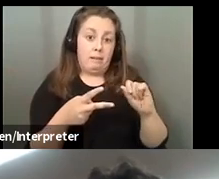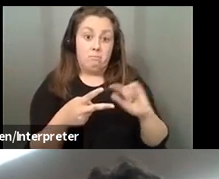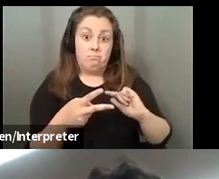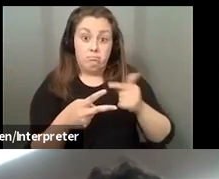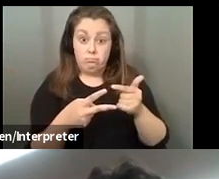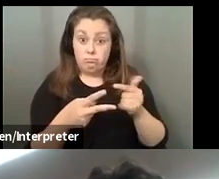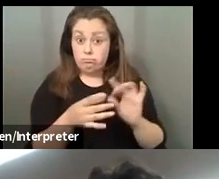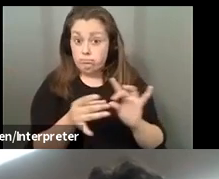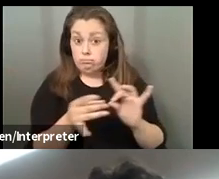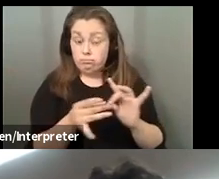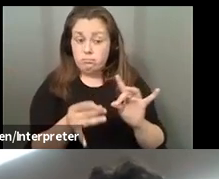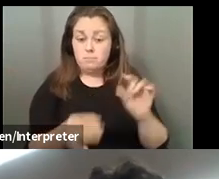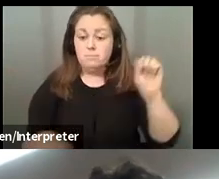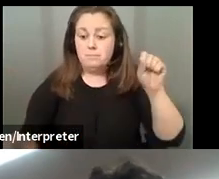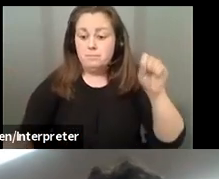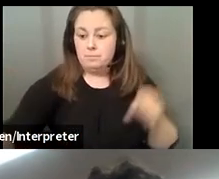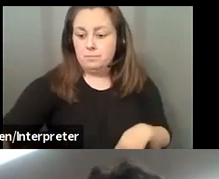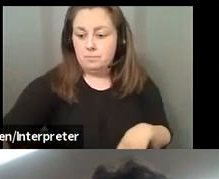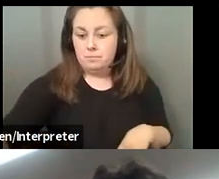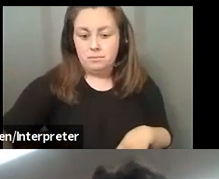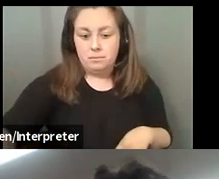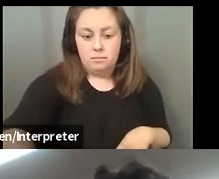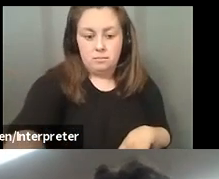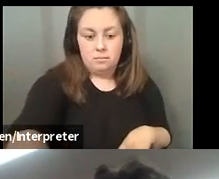Sure. So we're going to start with the JCS.